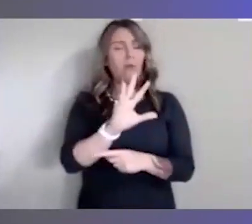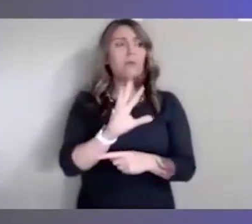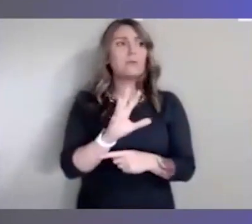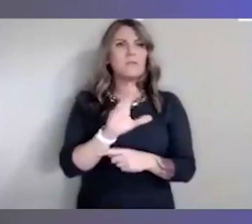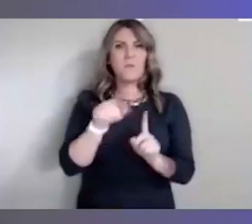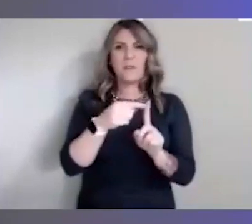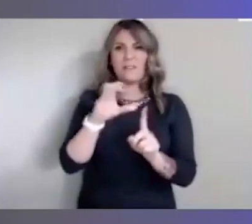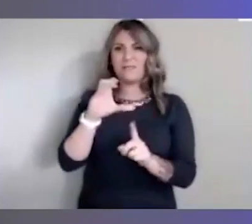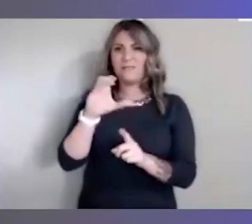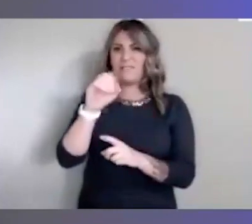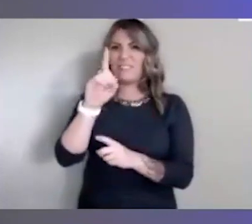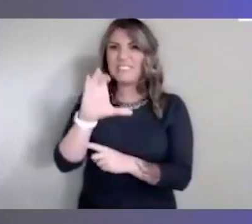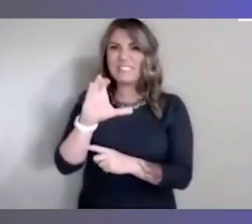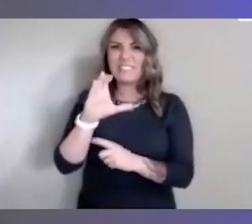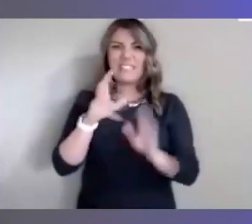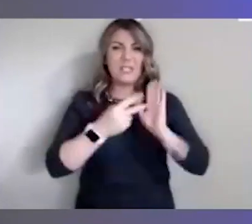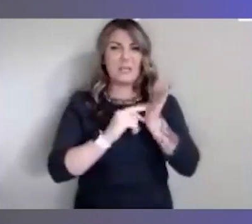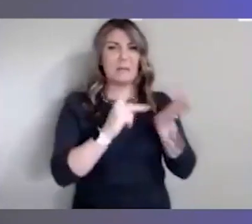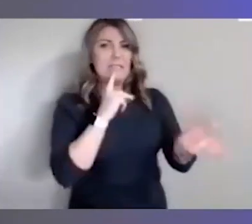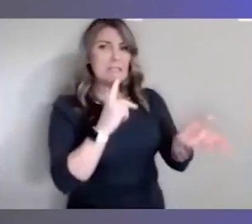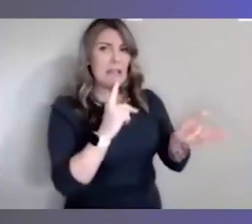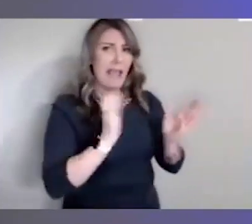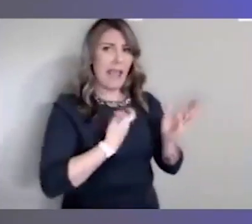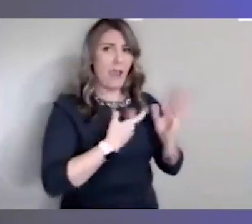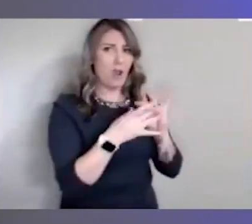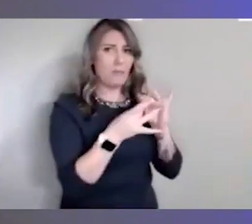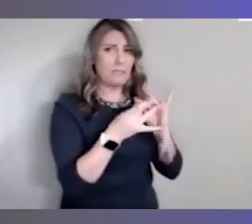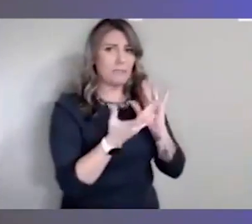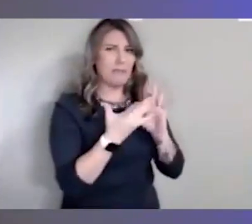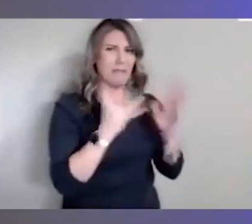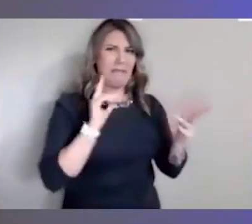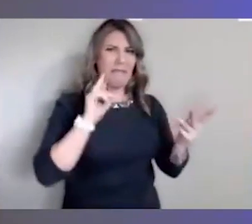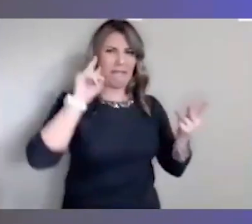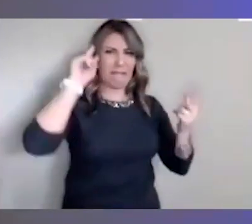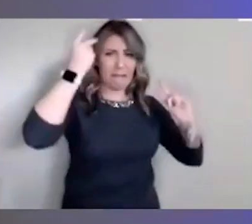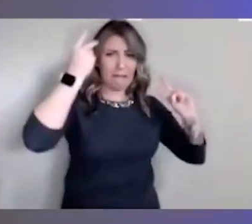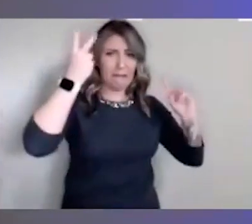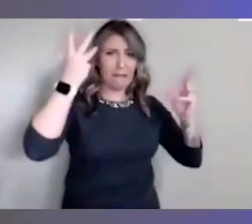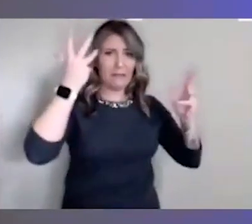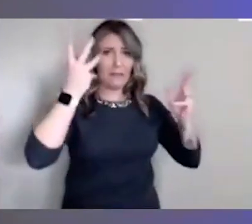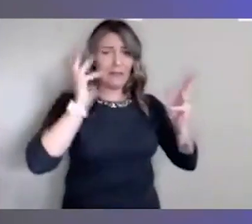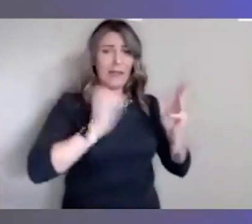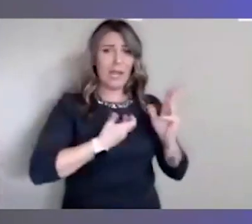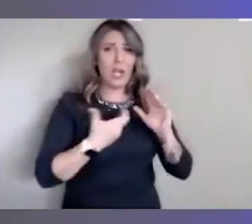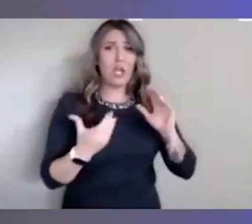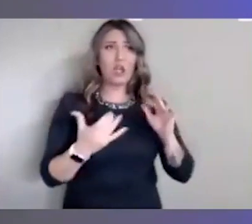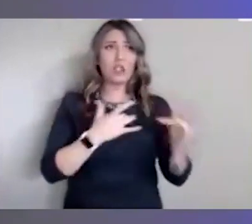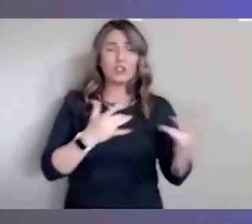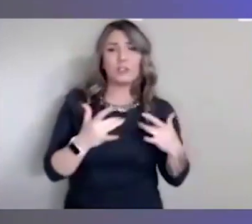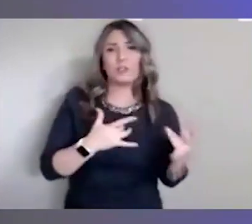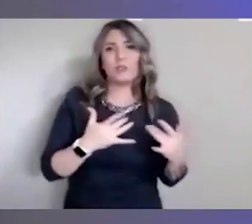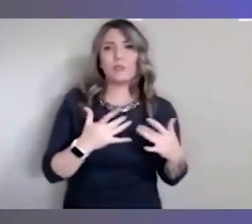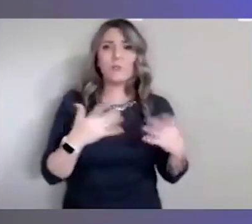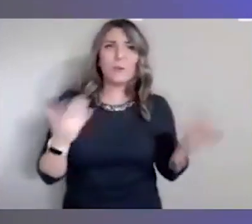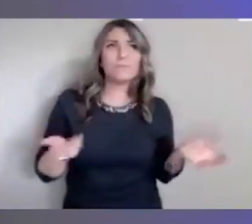it undermined some of our messaging, and some of our concerns were kind of